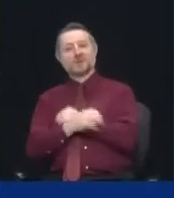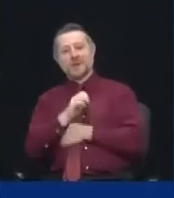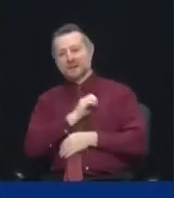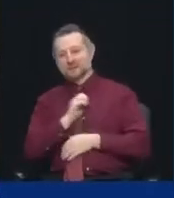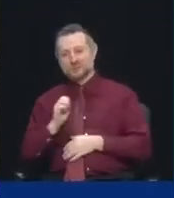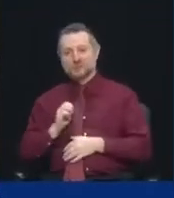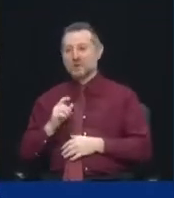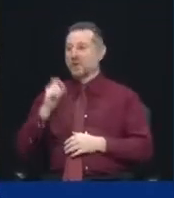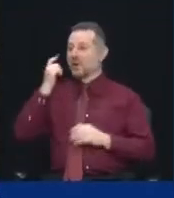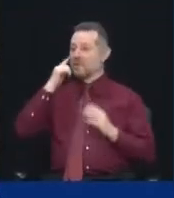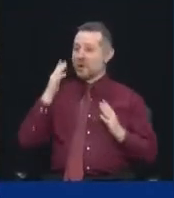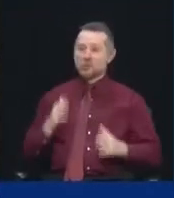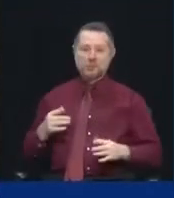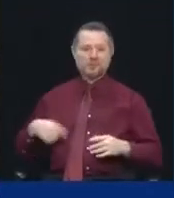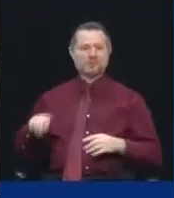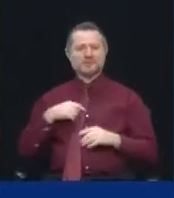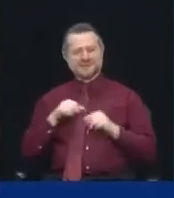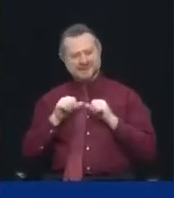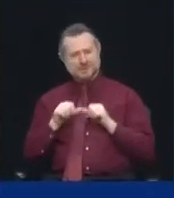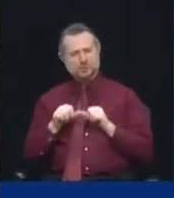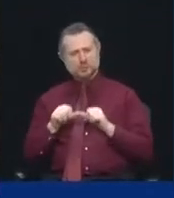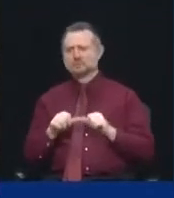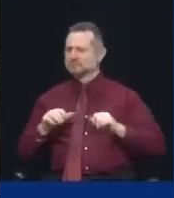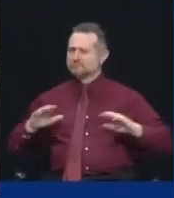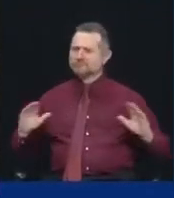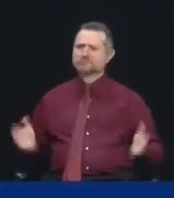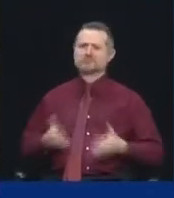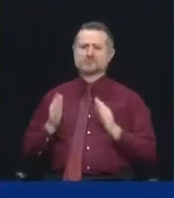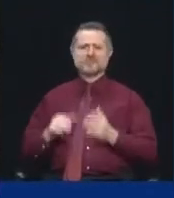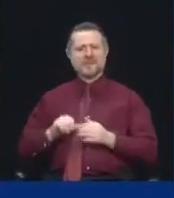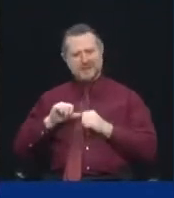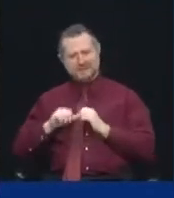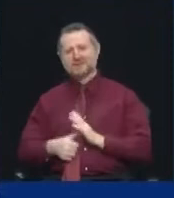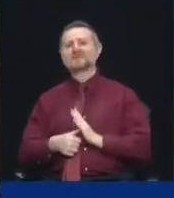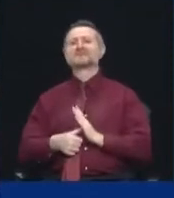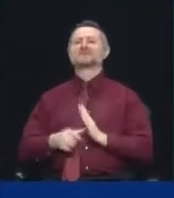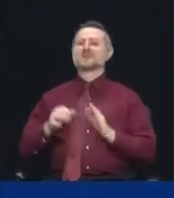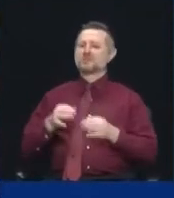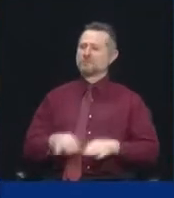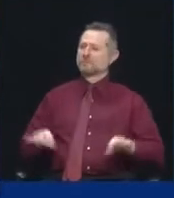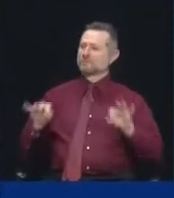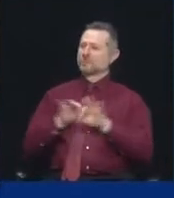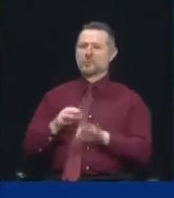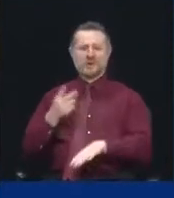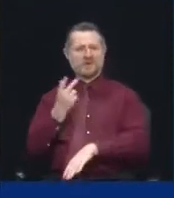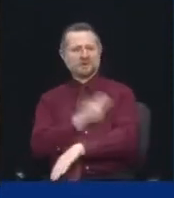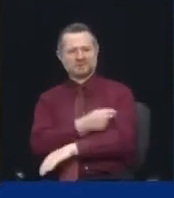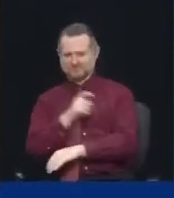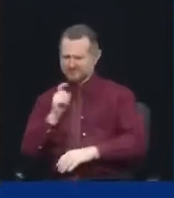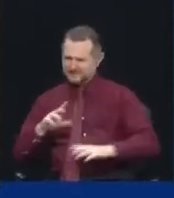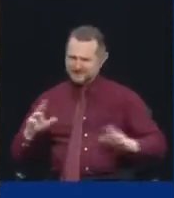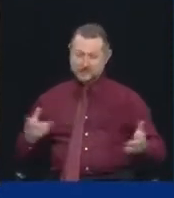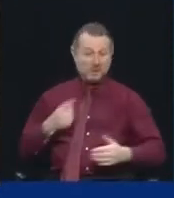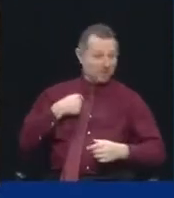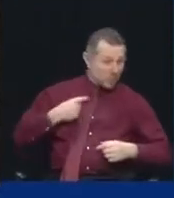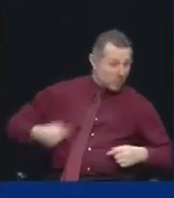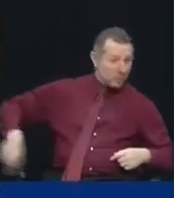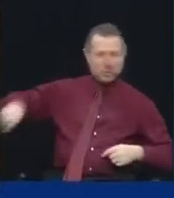will continue to push the importance of getting the vaccine so that we can all enjoy,